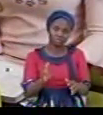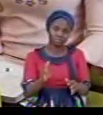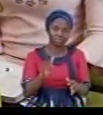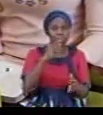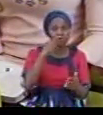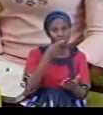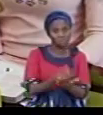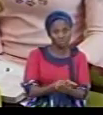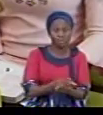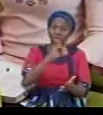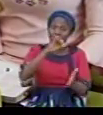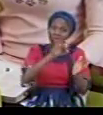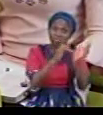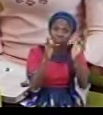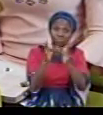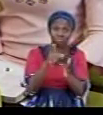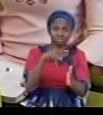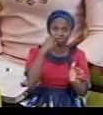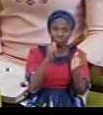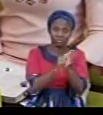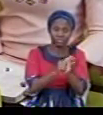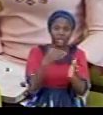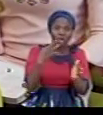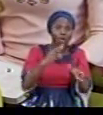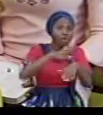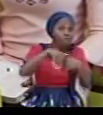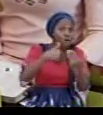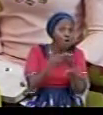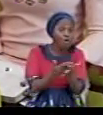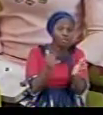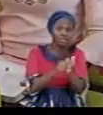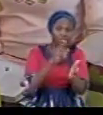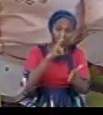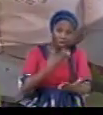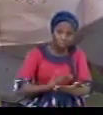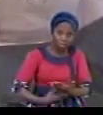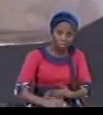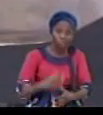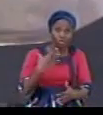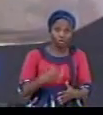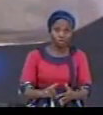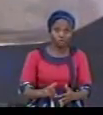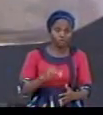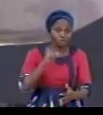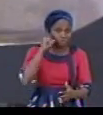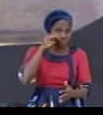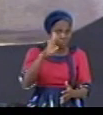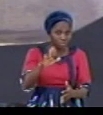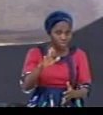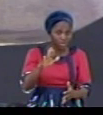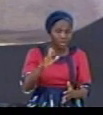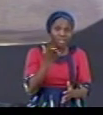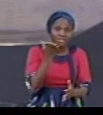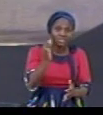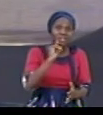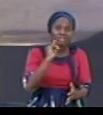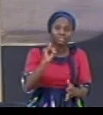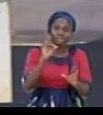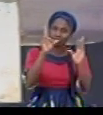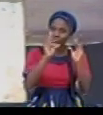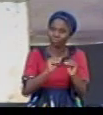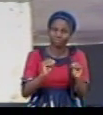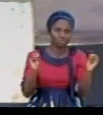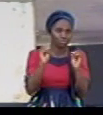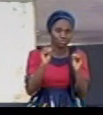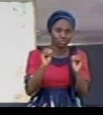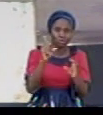said, of all that were born of women, there is none as